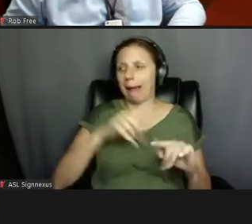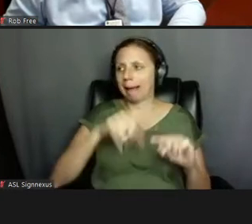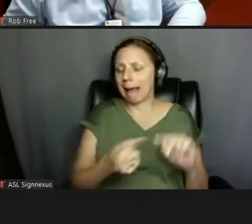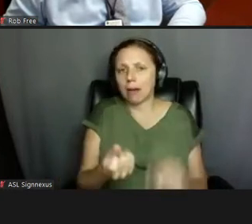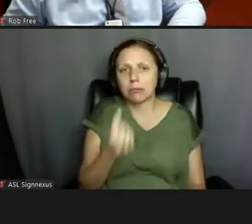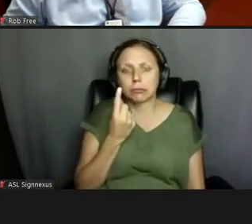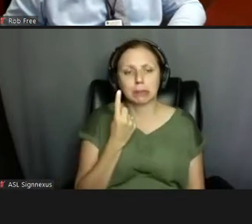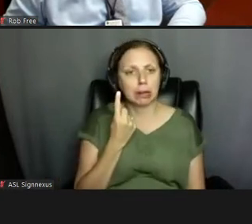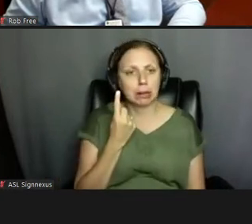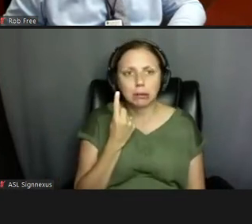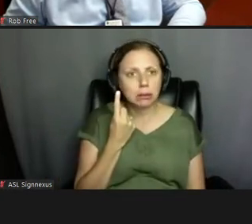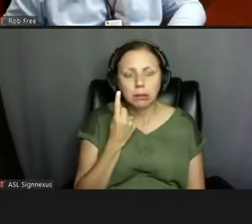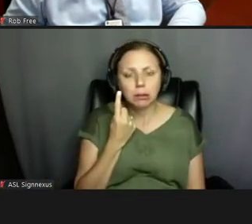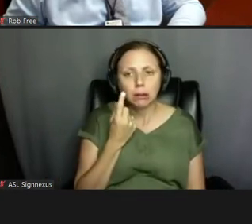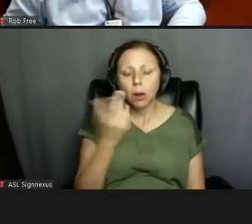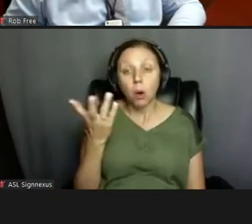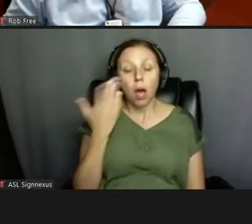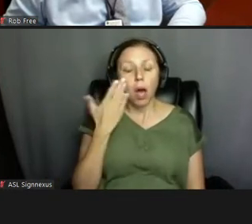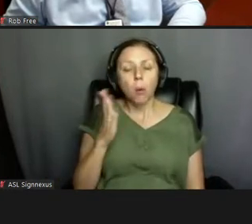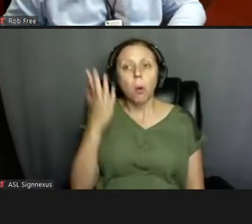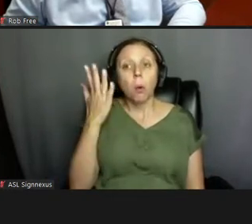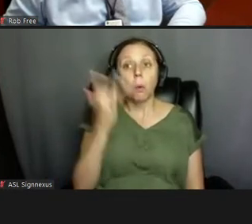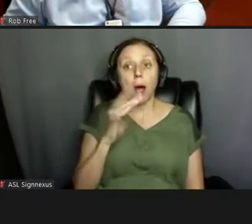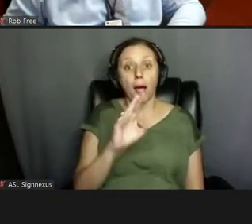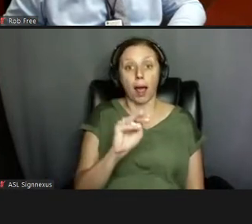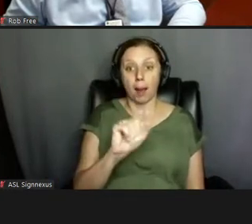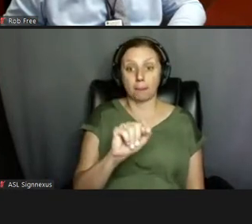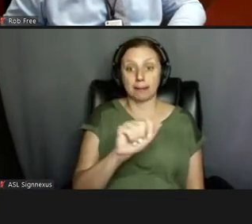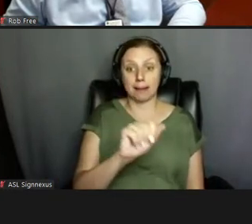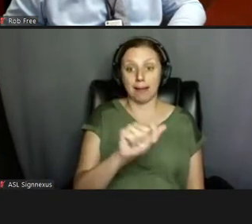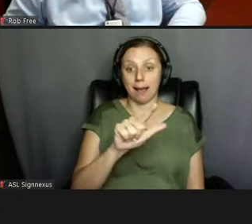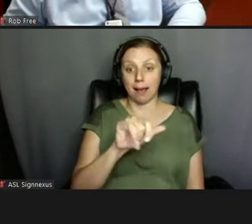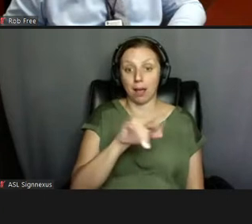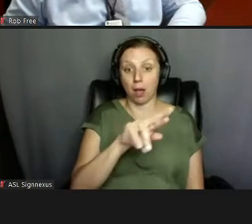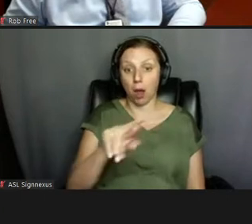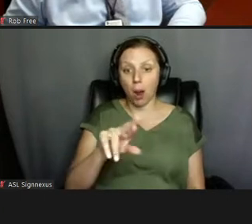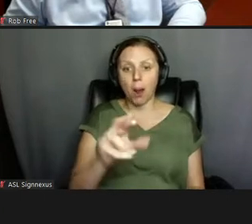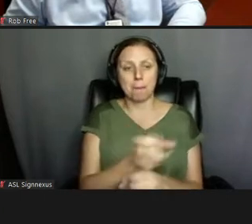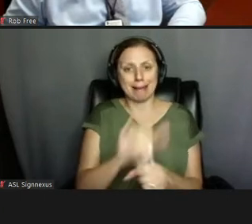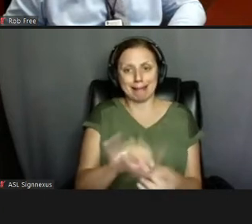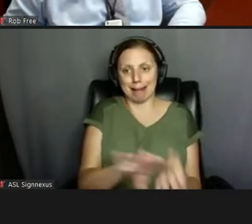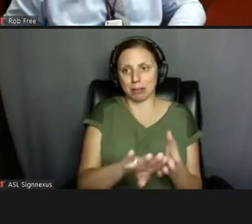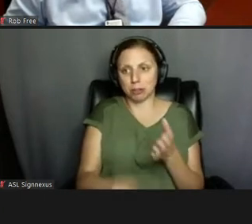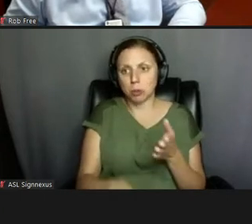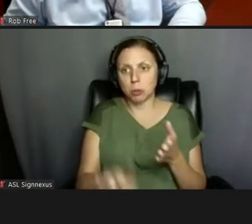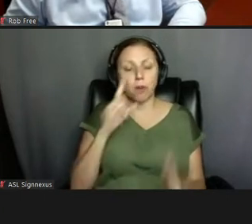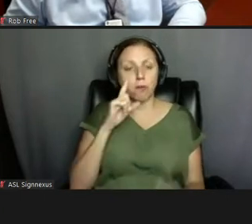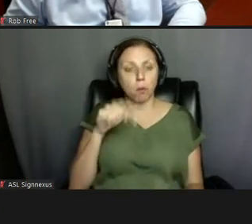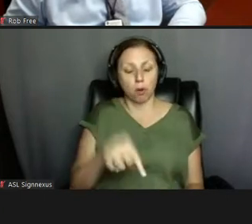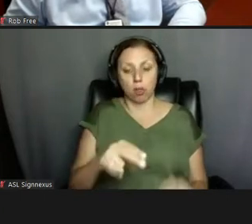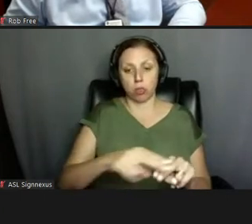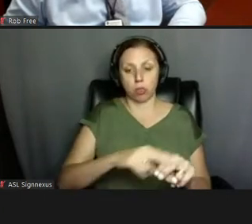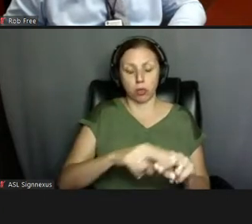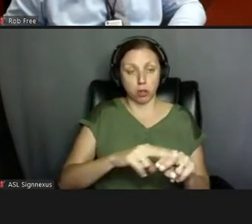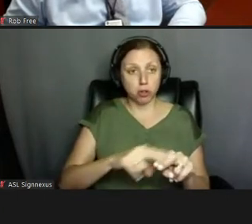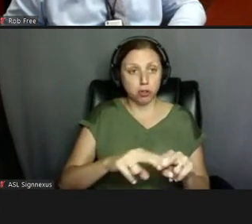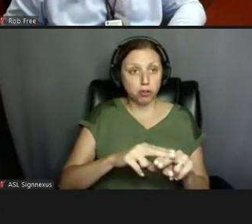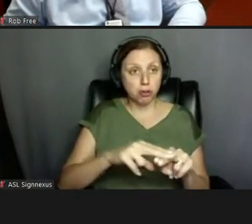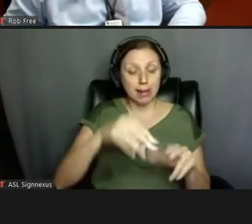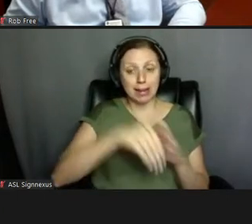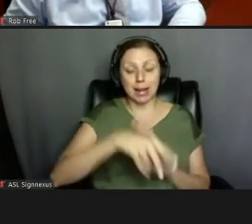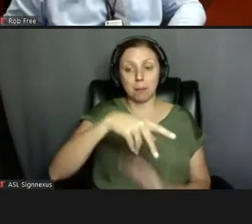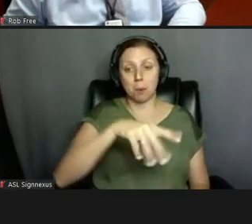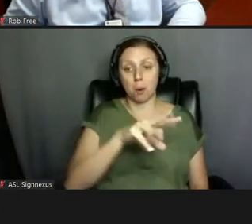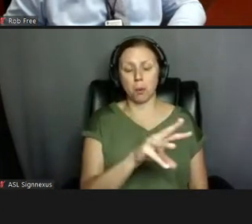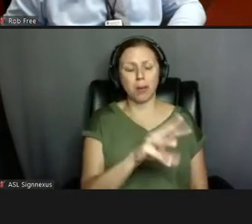understand. I don't know why the MTA and LIRR is making an excuse for the train parking in Port Washington if we can